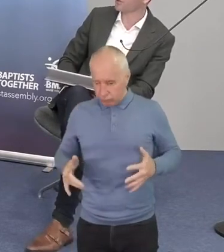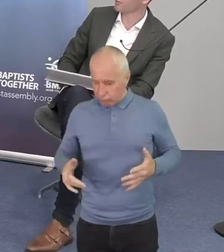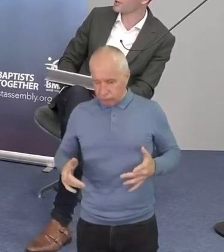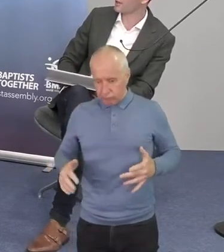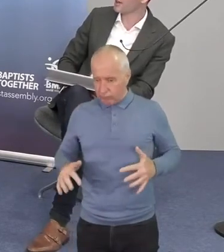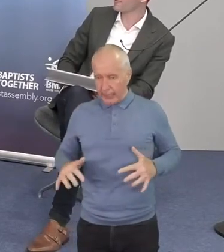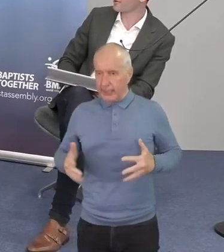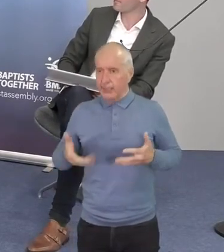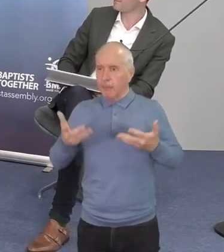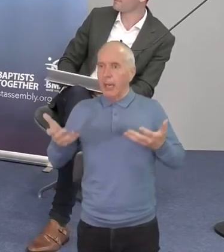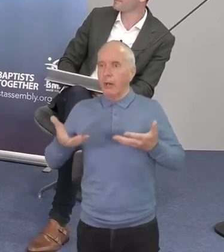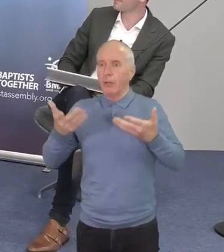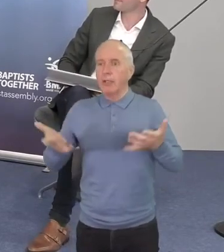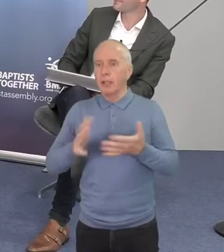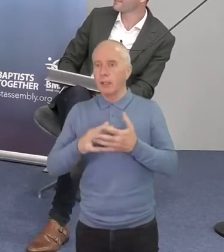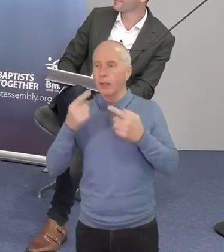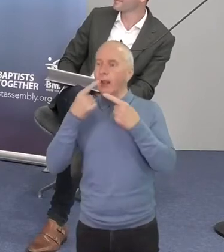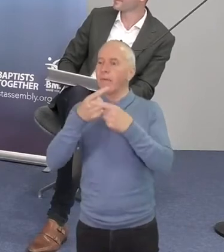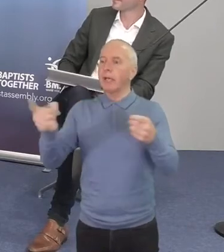the moment that we can learn from?